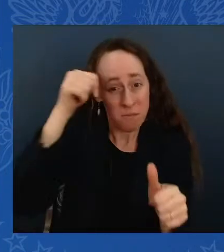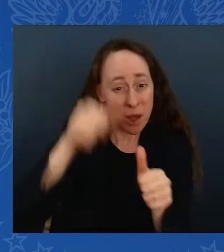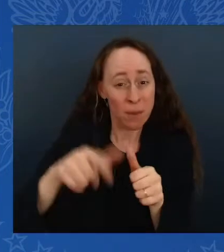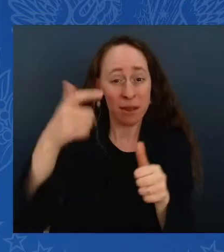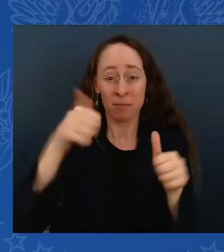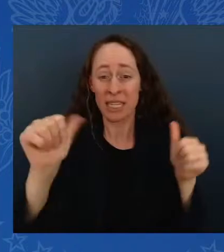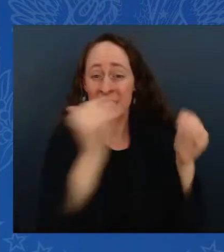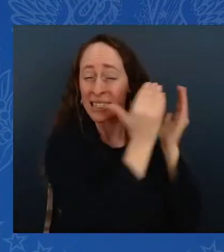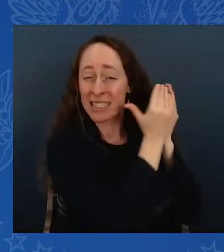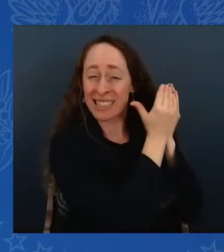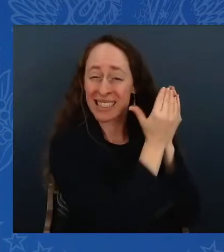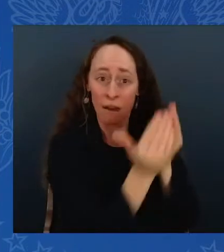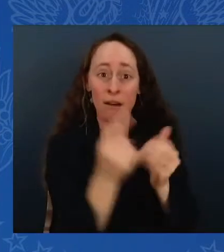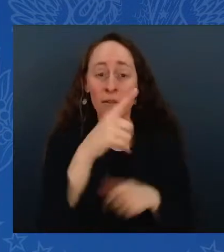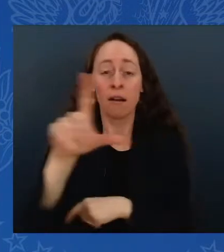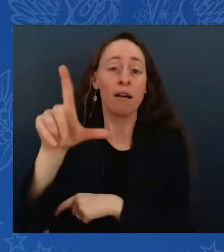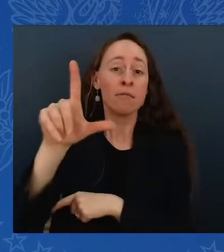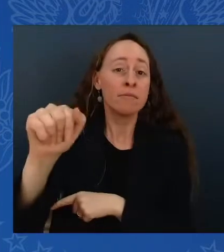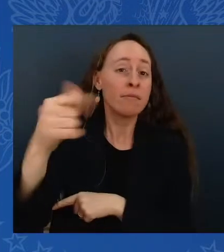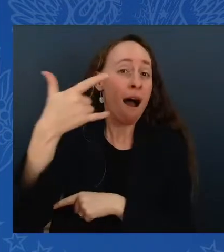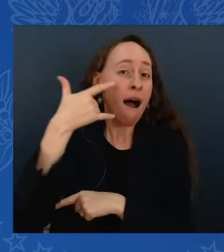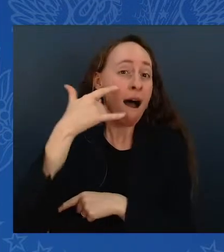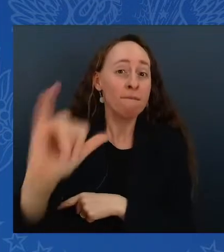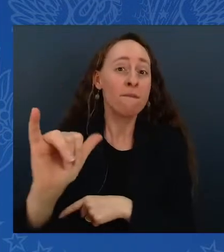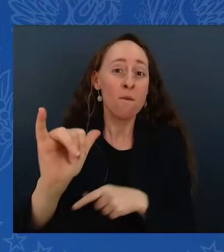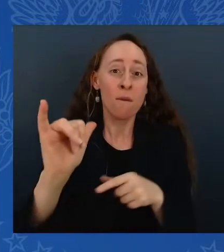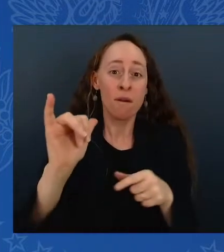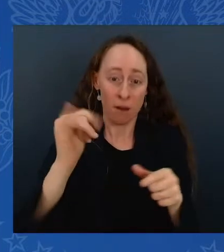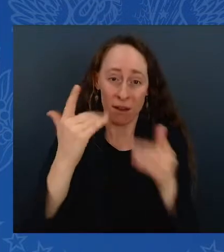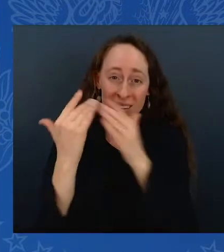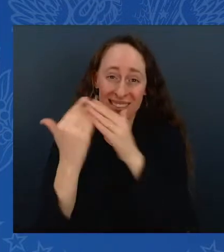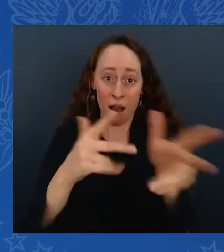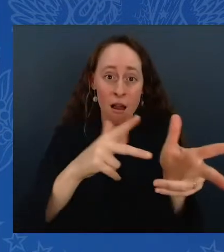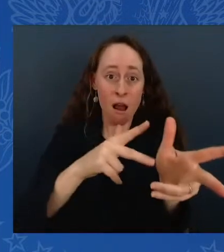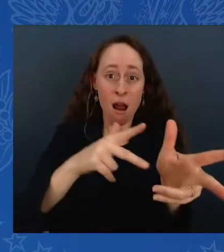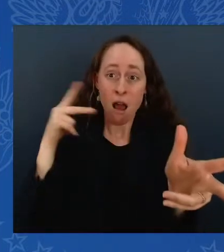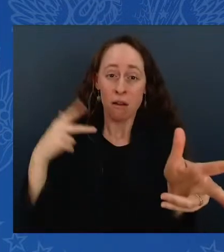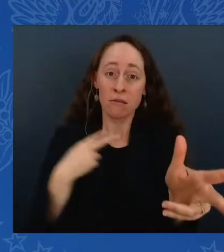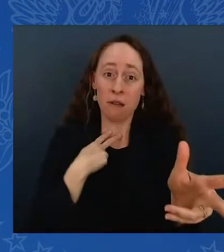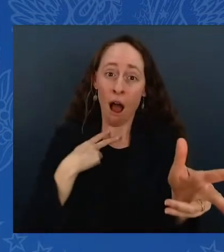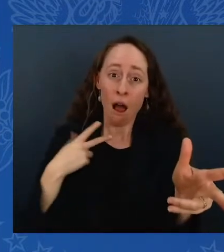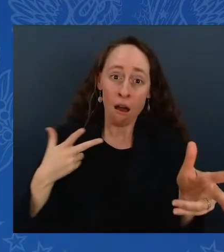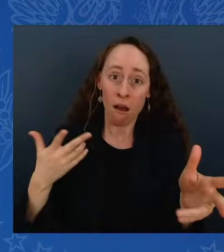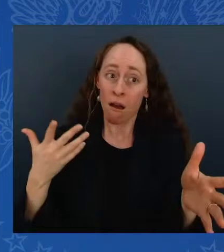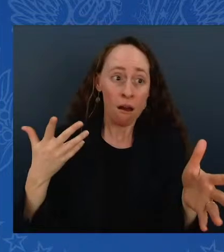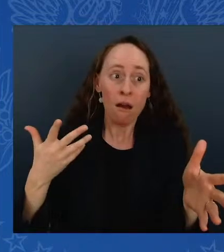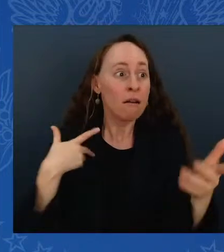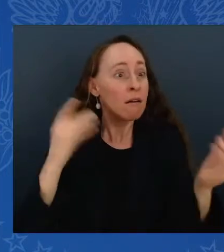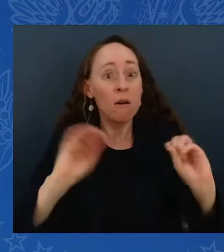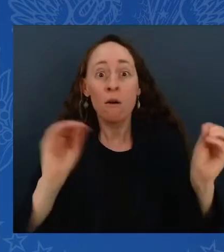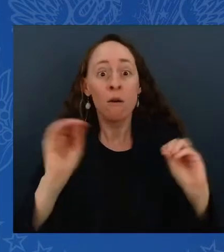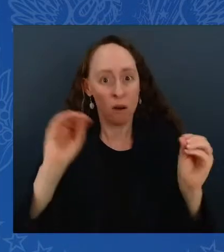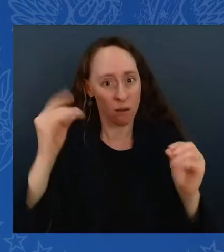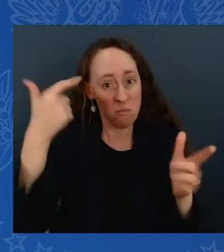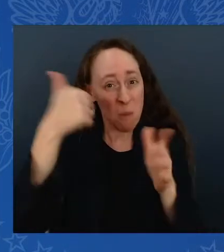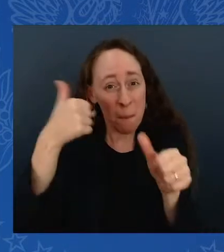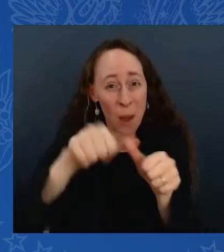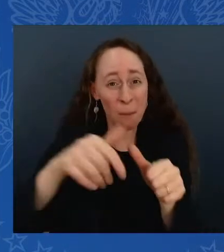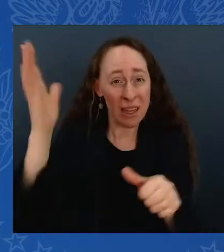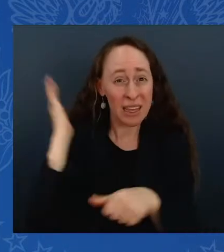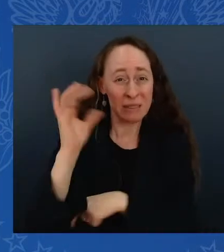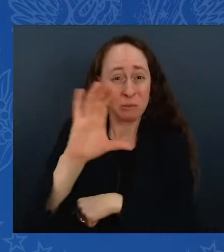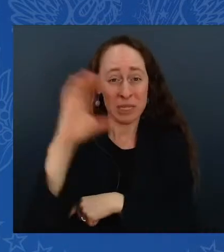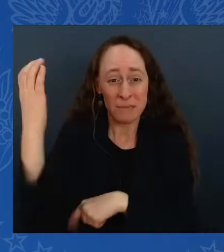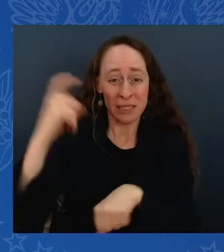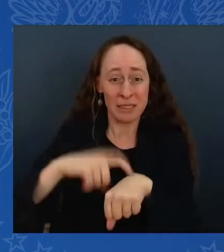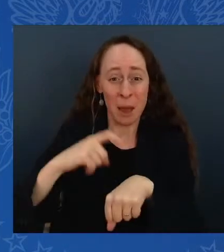Angeles, delaying deliveries and driving up prices during the holiday season? Remember that? We remember the shortage of baby formula